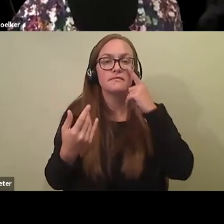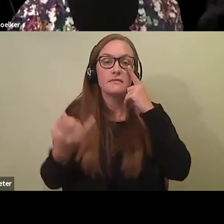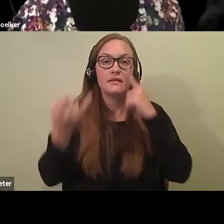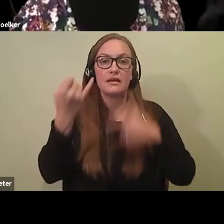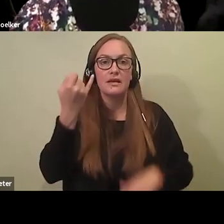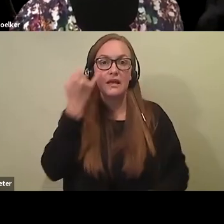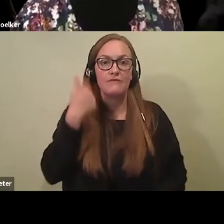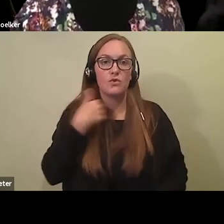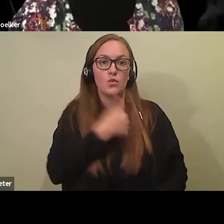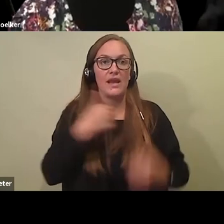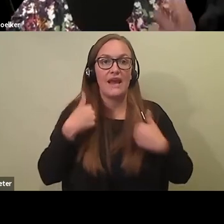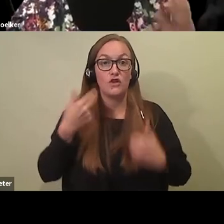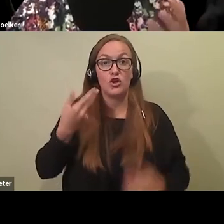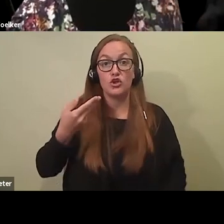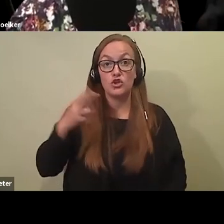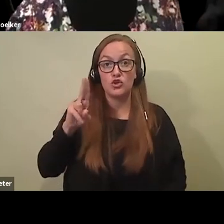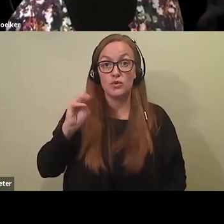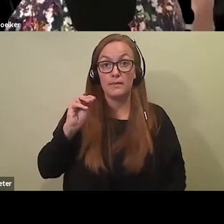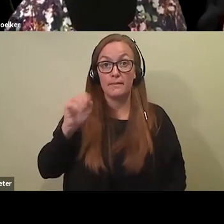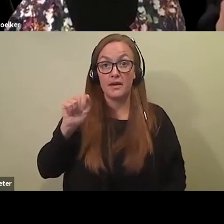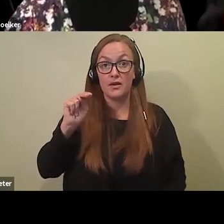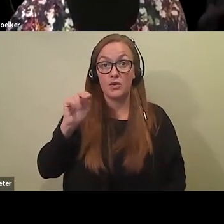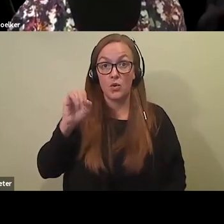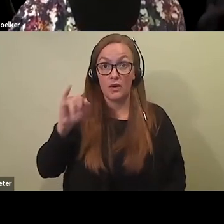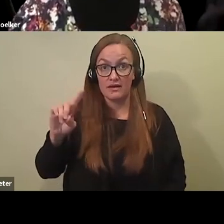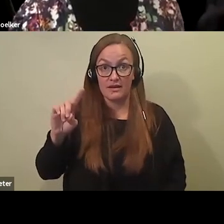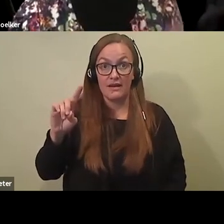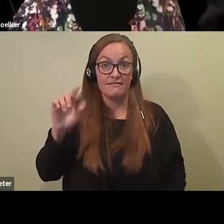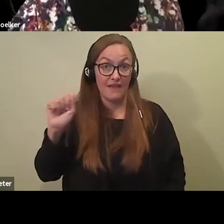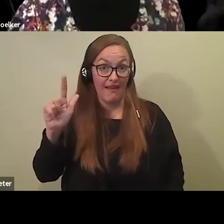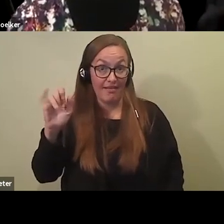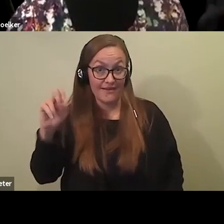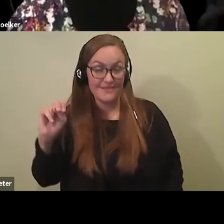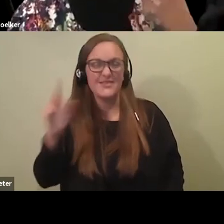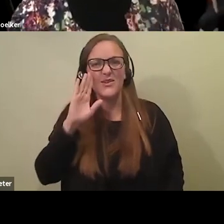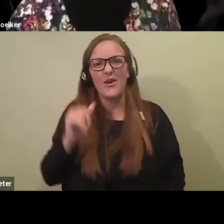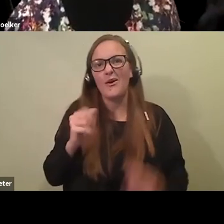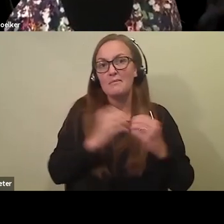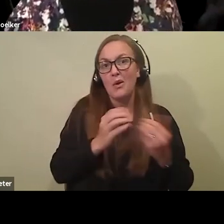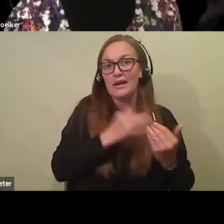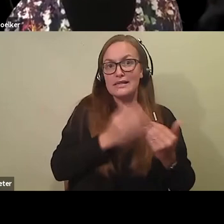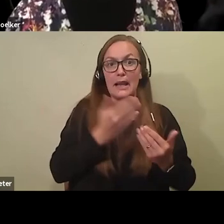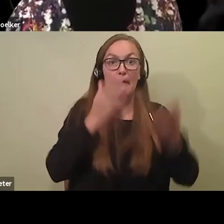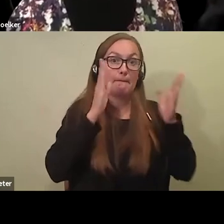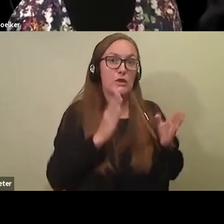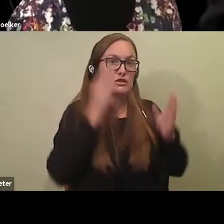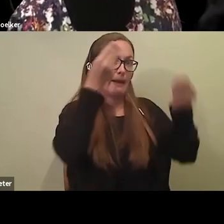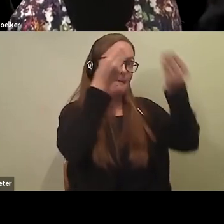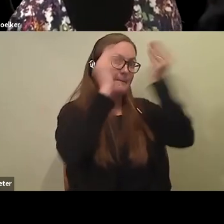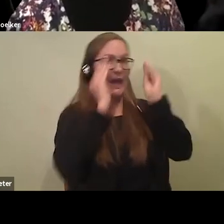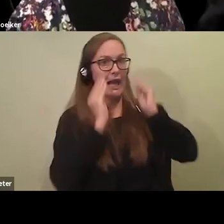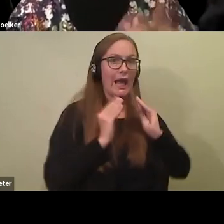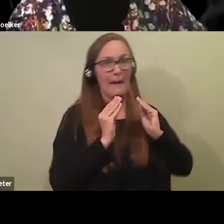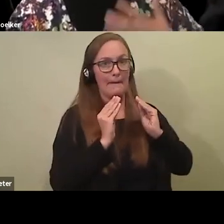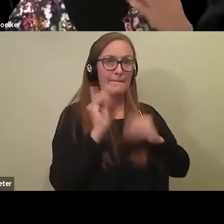humanoid aliens? Because it's easier to put makeup on a person than make a CGI character, a lot of what we see in Star Wars are, you